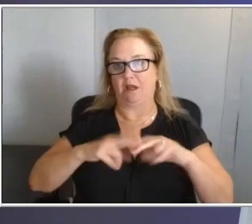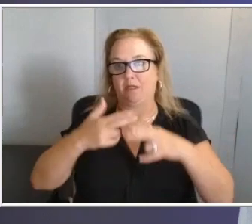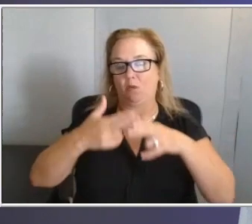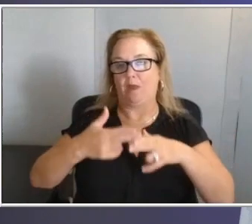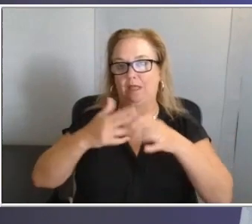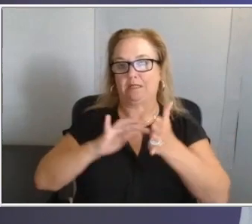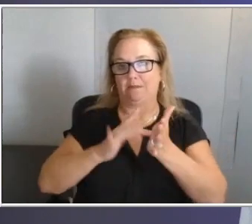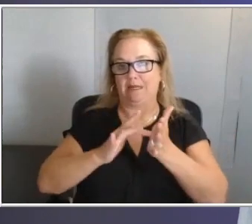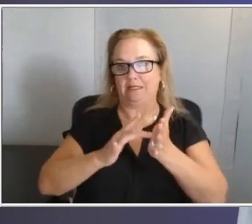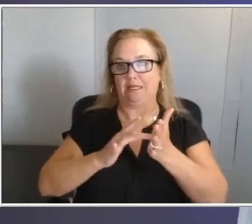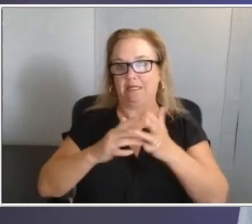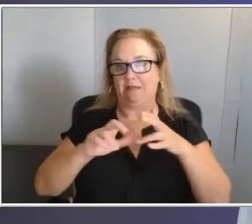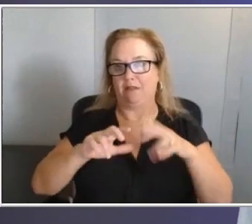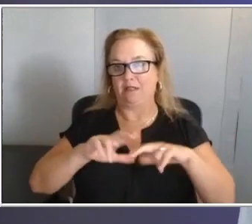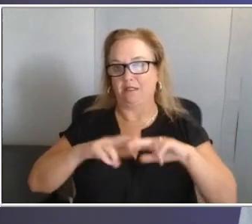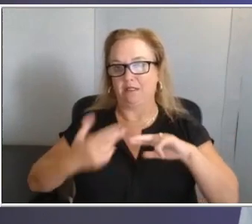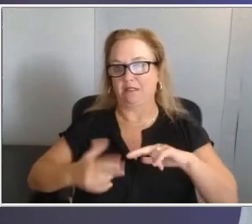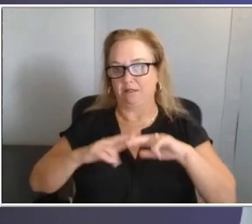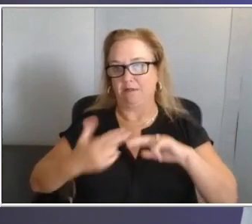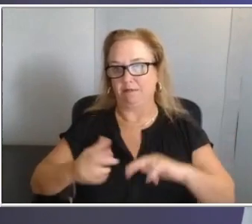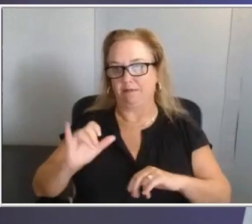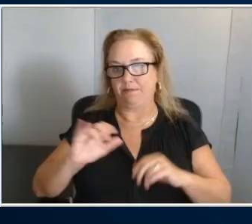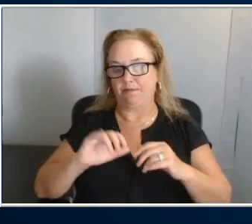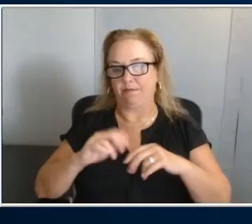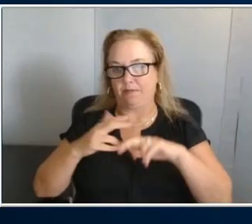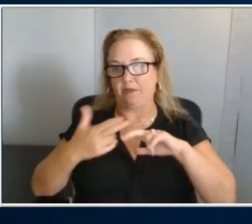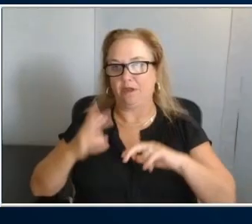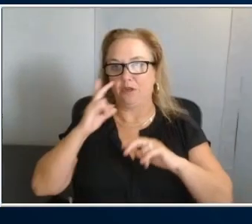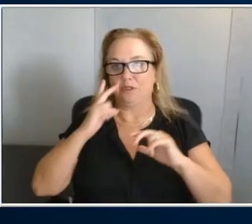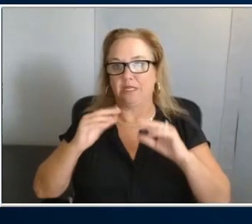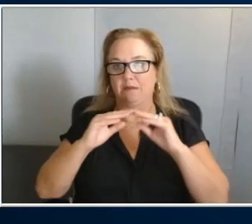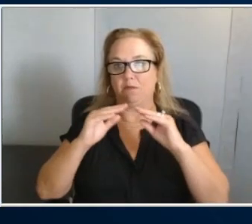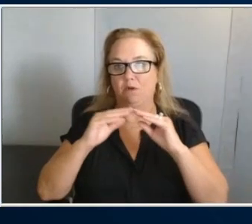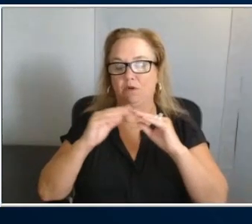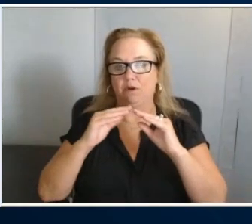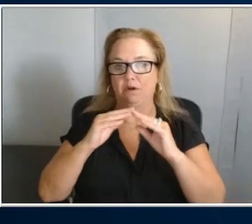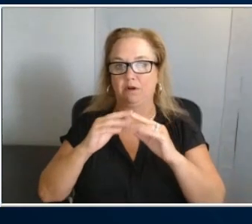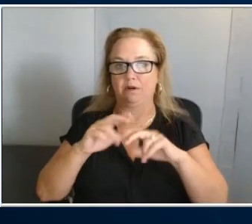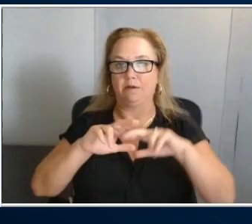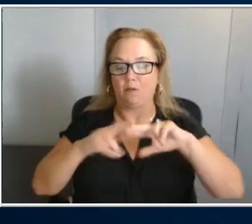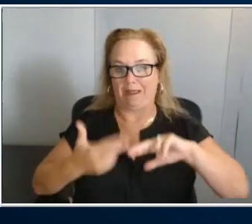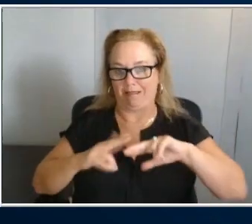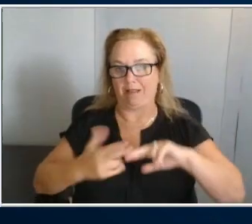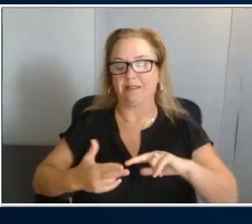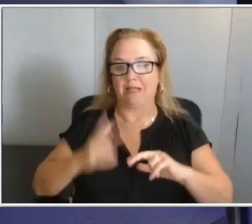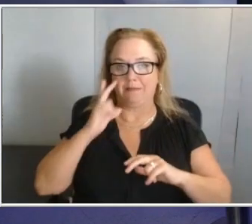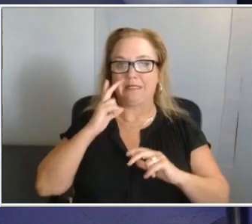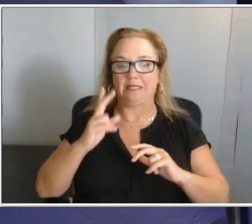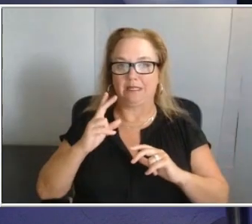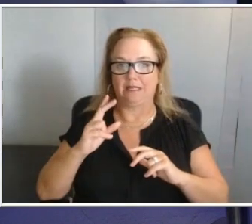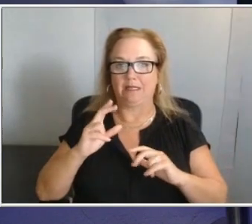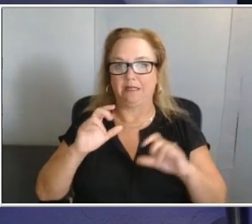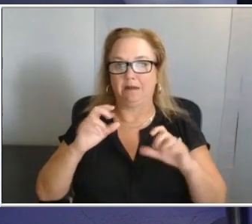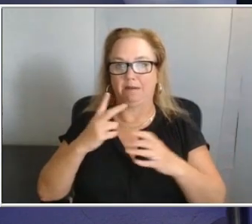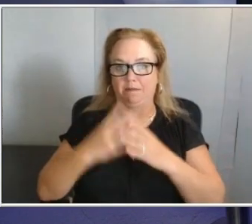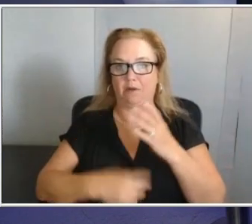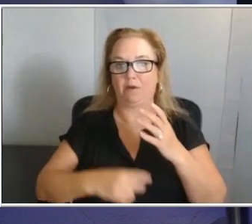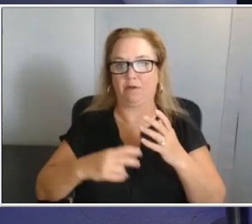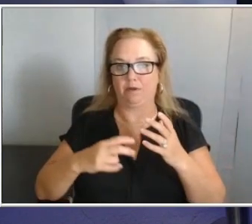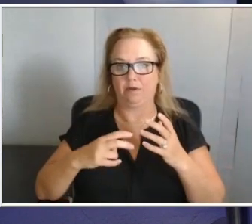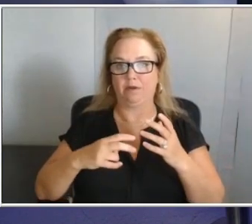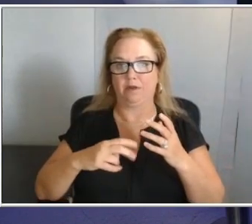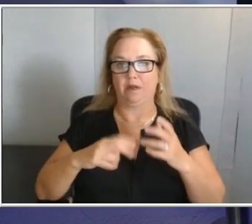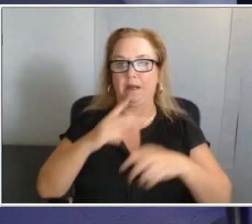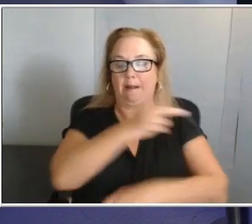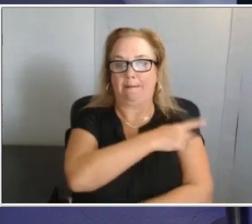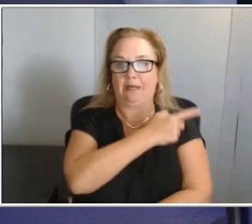lost a significant amount of weight too. So you're starting to see more weight loss medication patients. I've been seeing a lot of combination patients as well. So patients who've